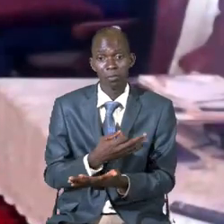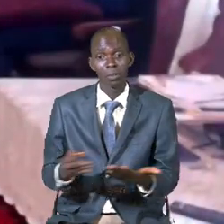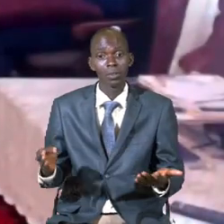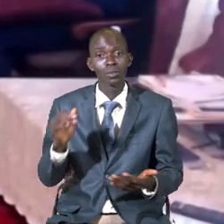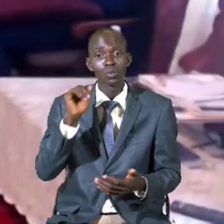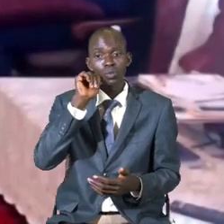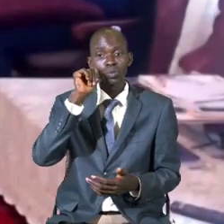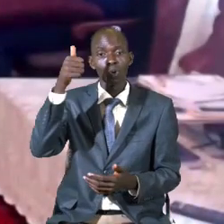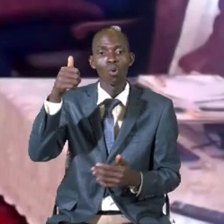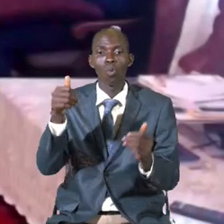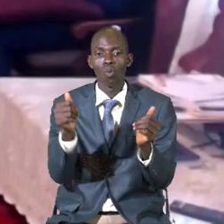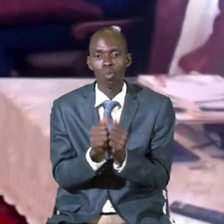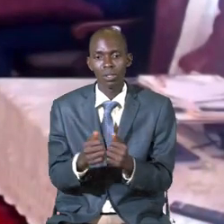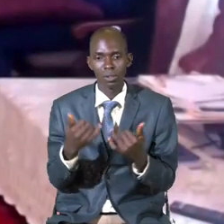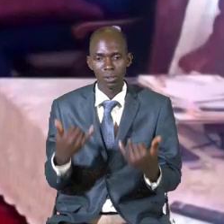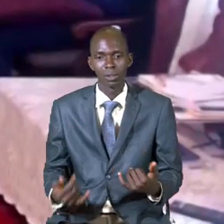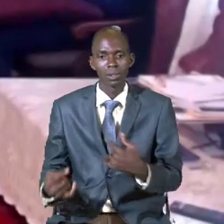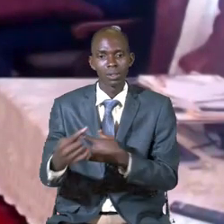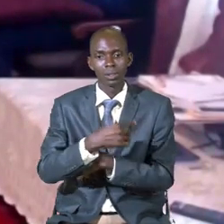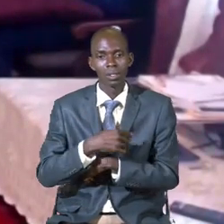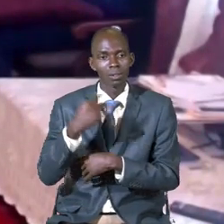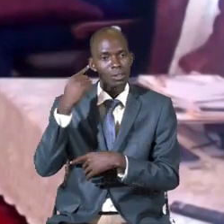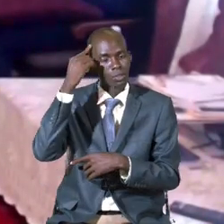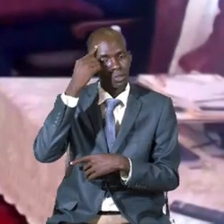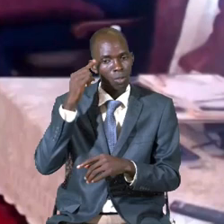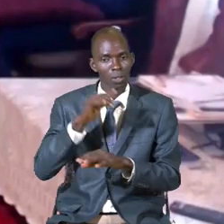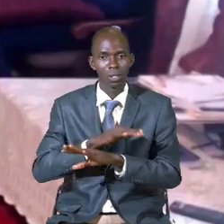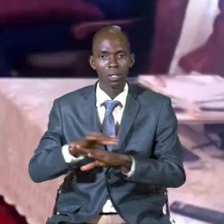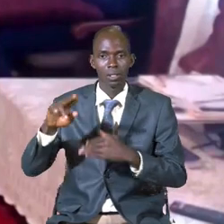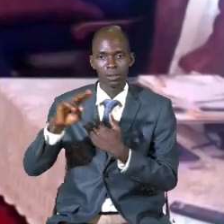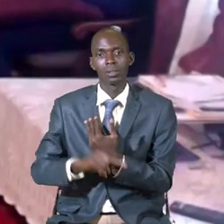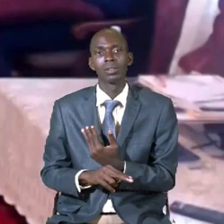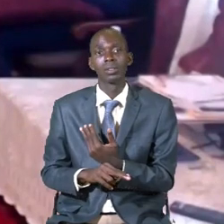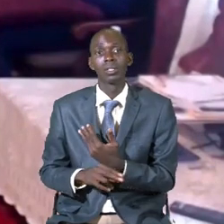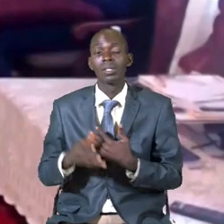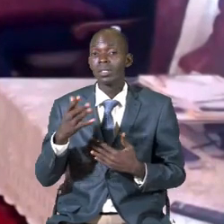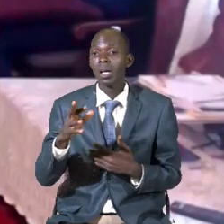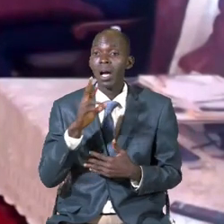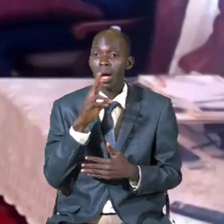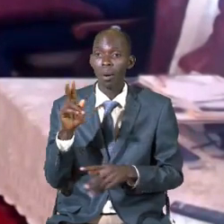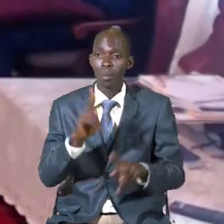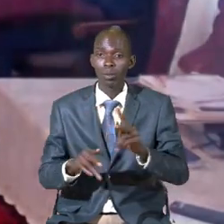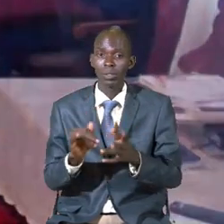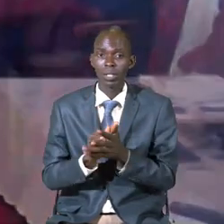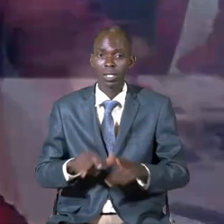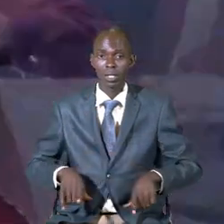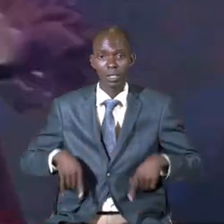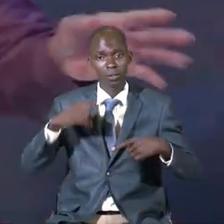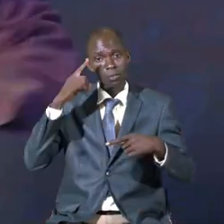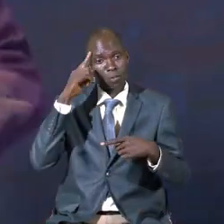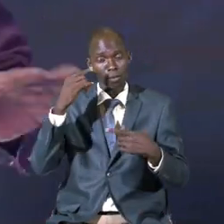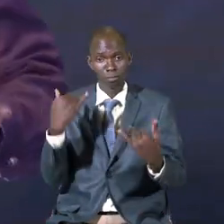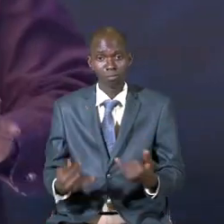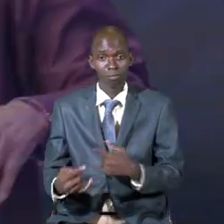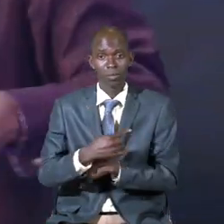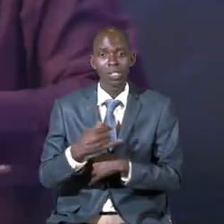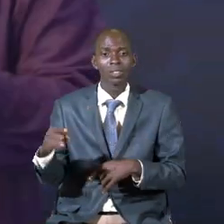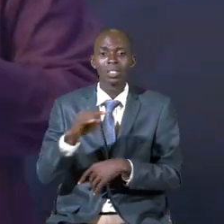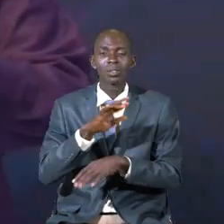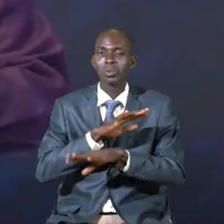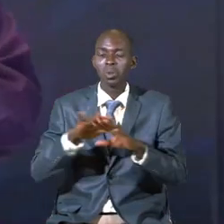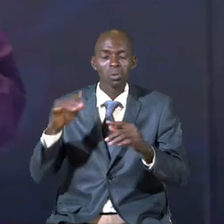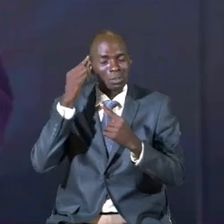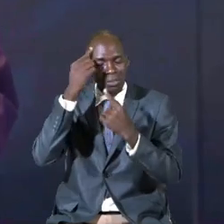today's thoughtlessness there are people they live for today they live for the time they are thoughtless they are